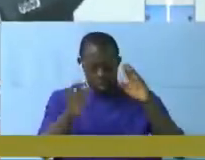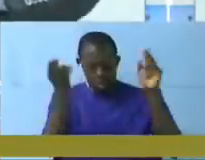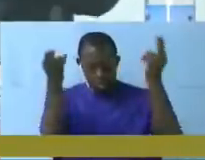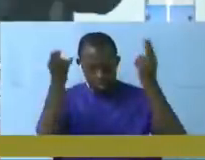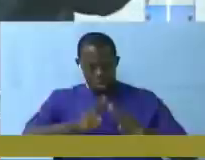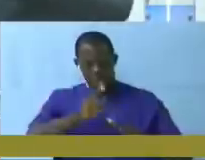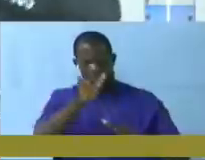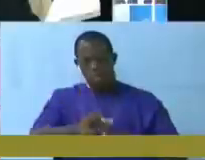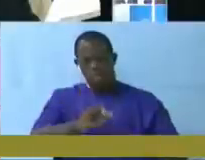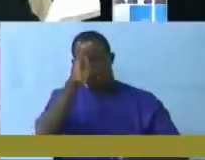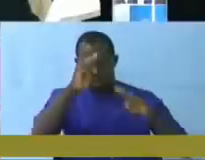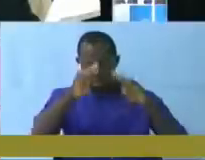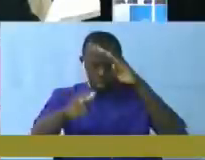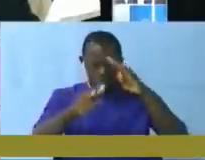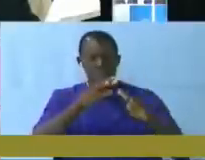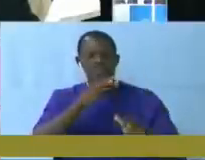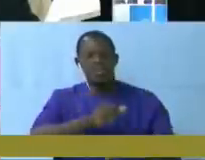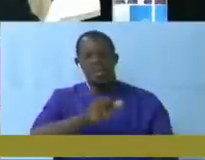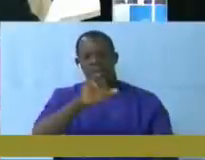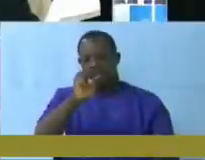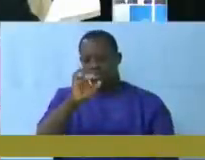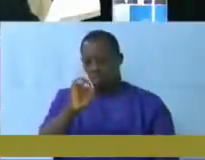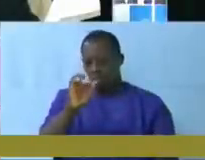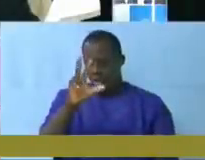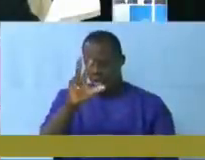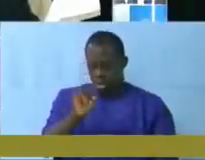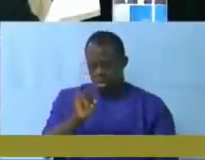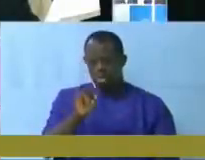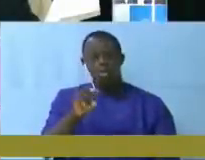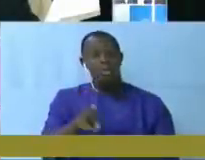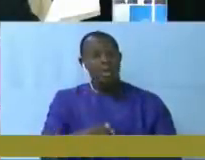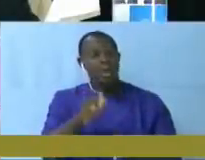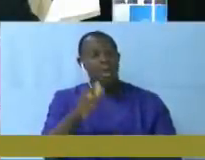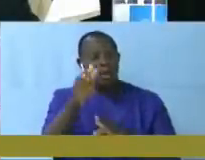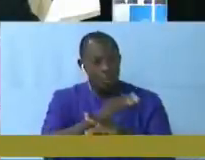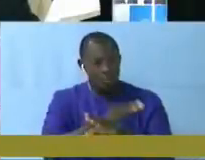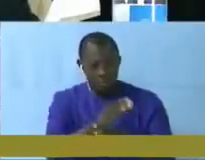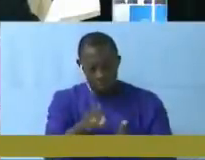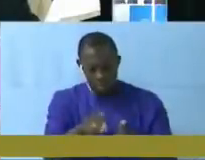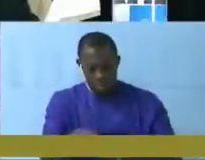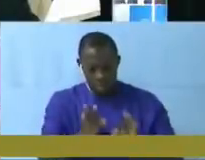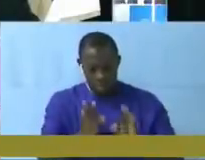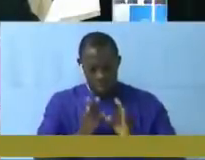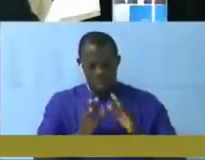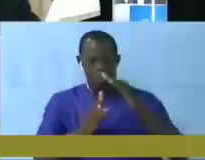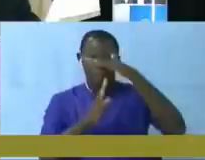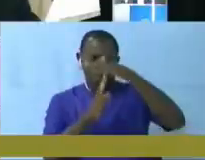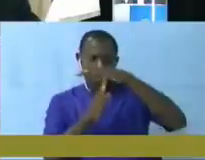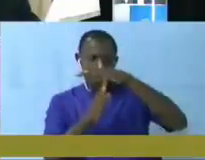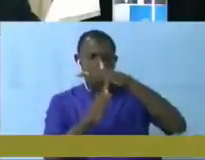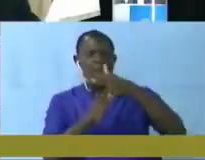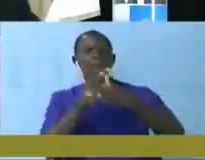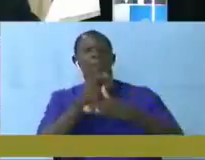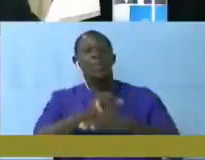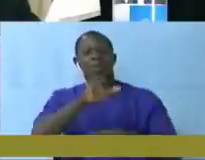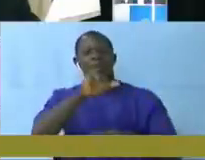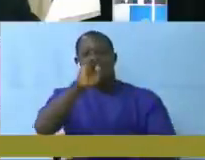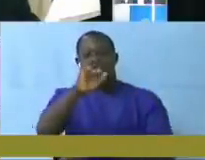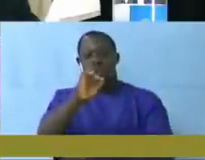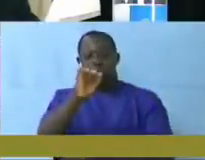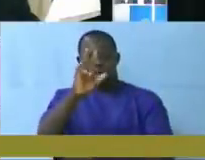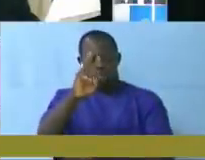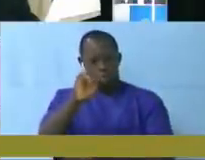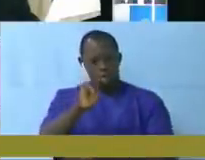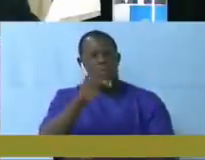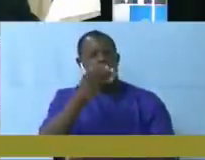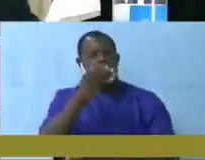thank you, Mr. So. But before we take the break, Mr. So, can you just clarify if the population